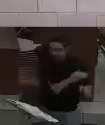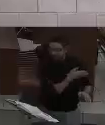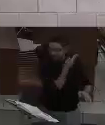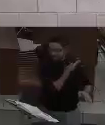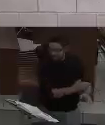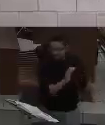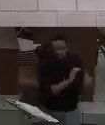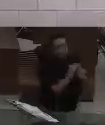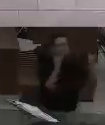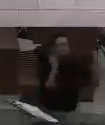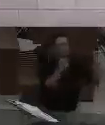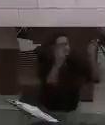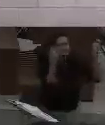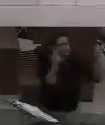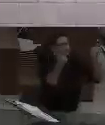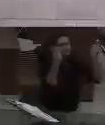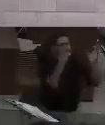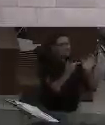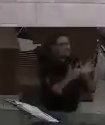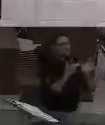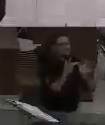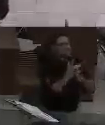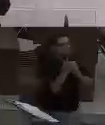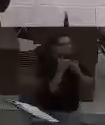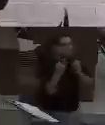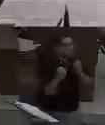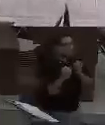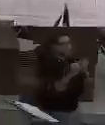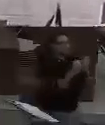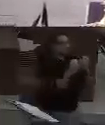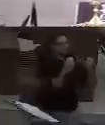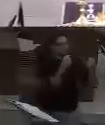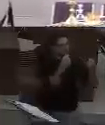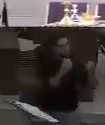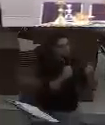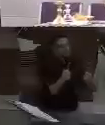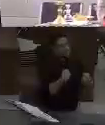glory, hallelujah. Jesus lifted me.